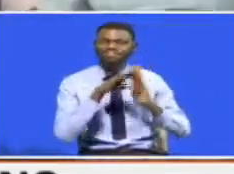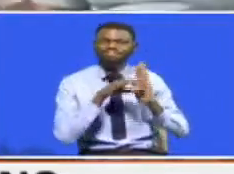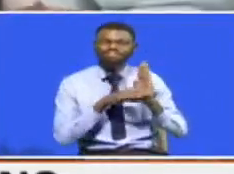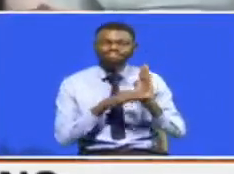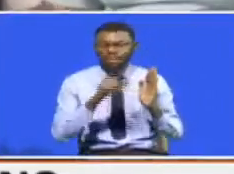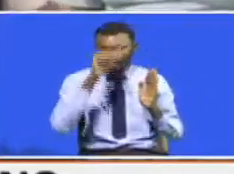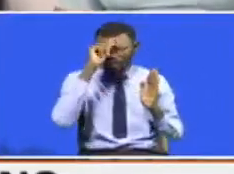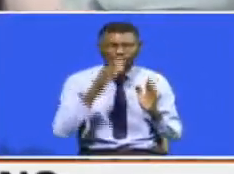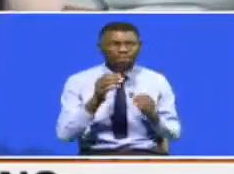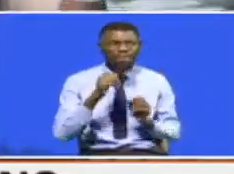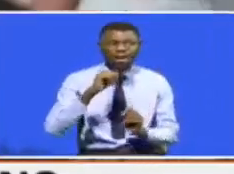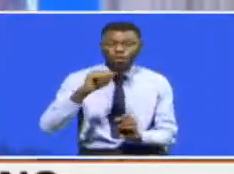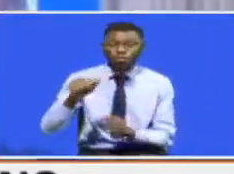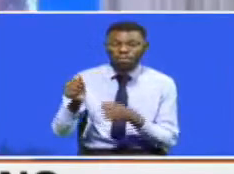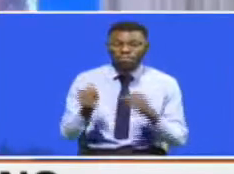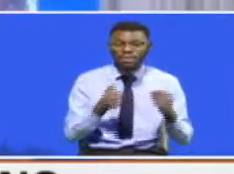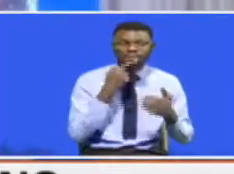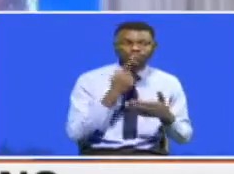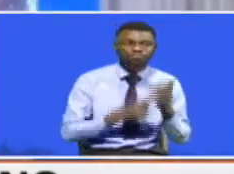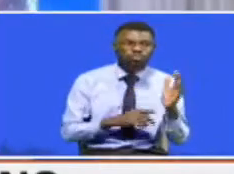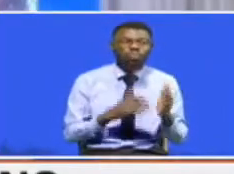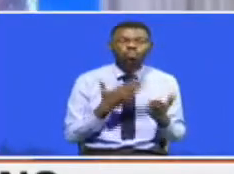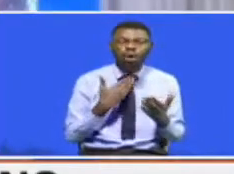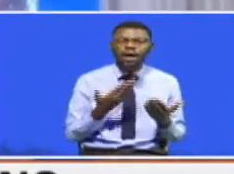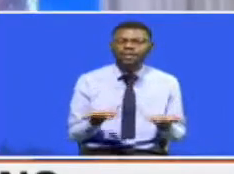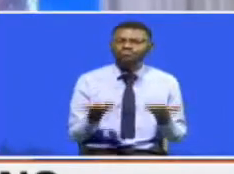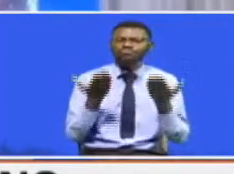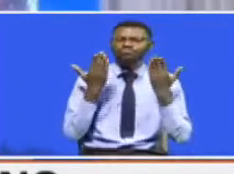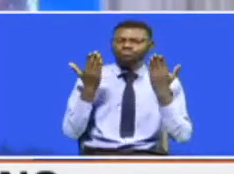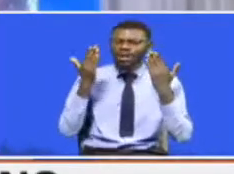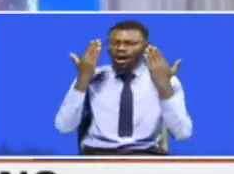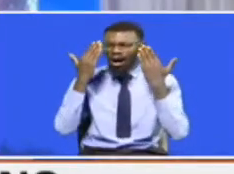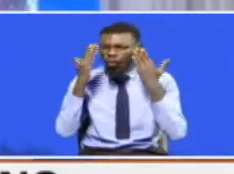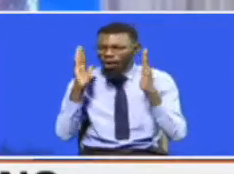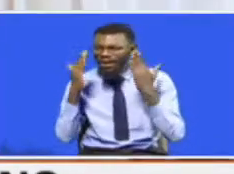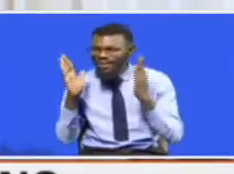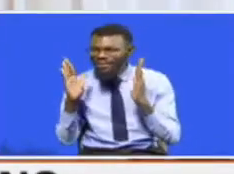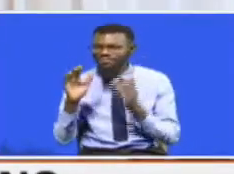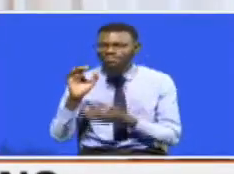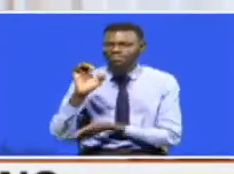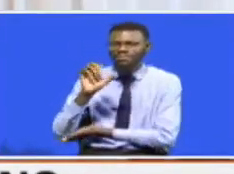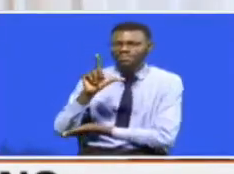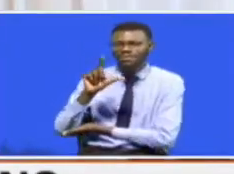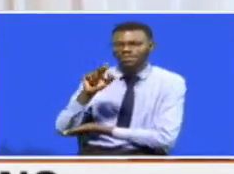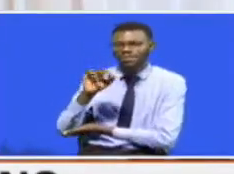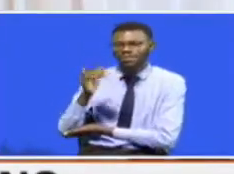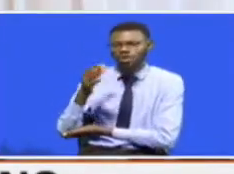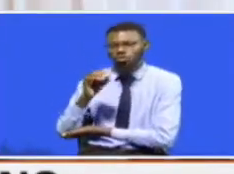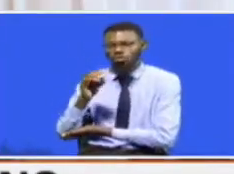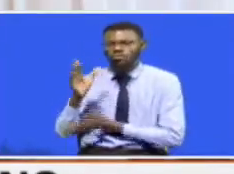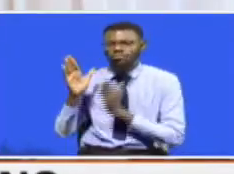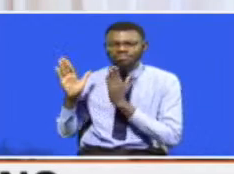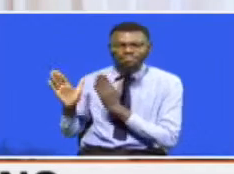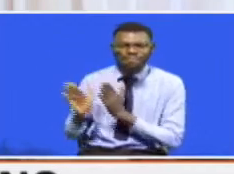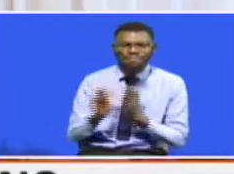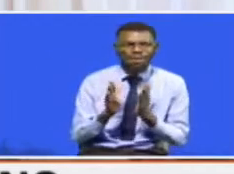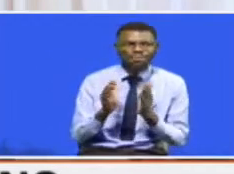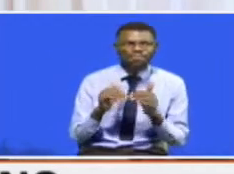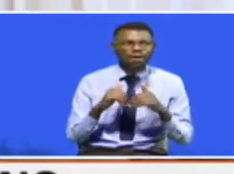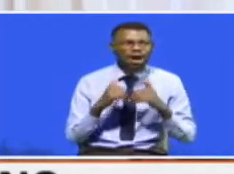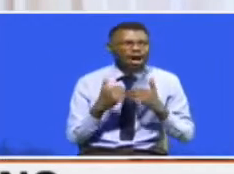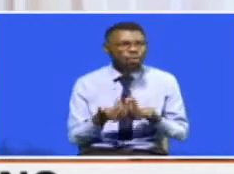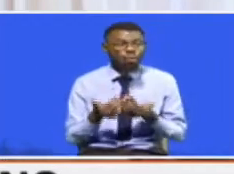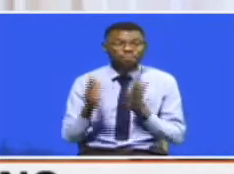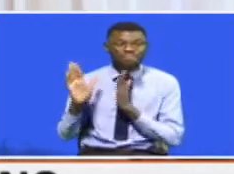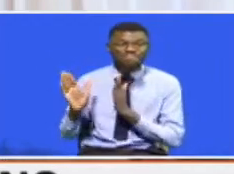said the move will help create awareness on the El Nino preparedness and resilience. If you look at the strategy that we are launching today, or the plan that we